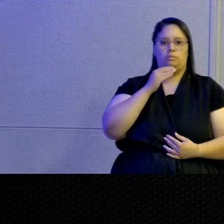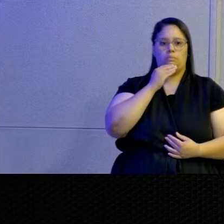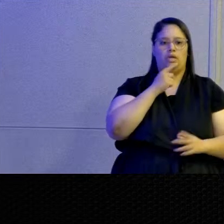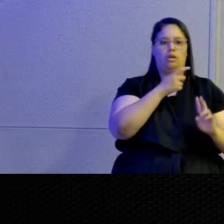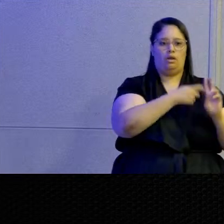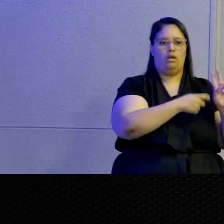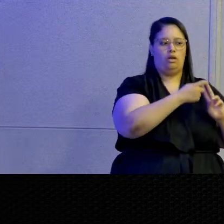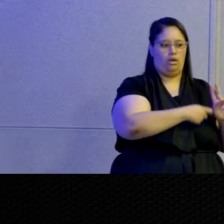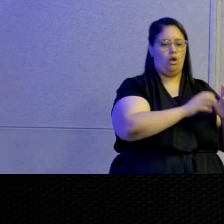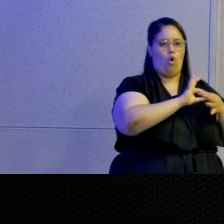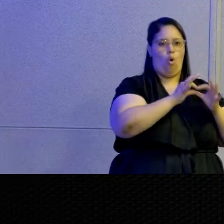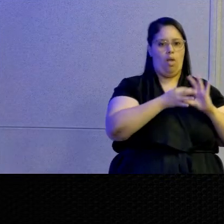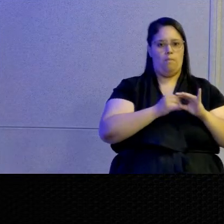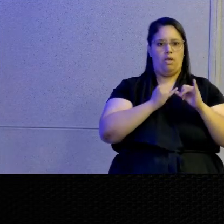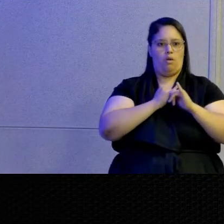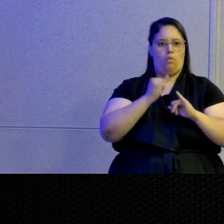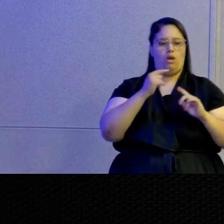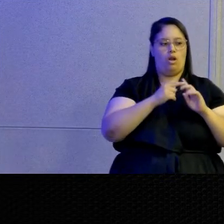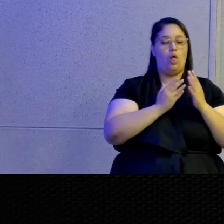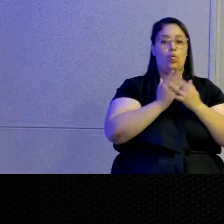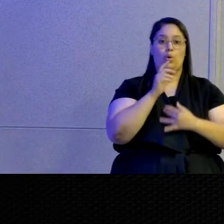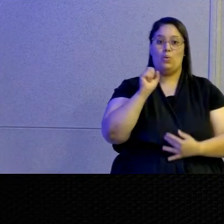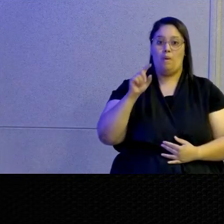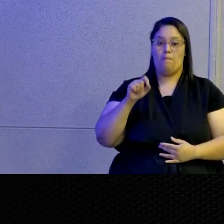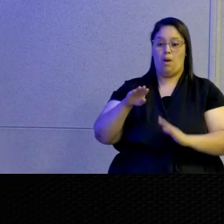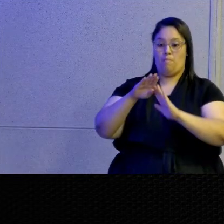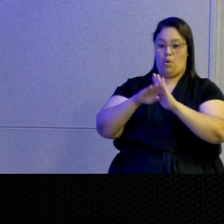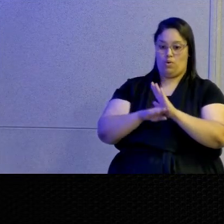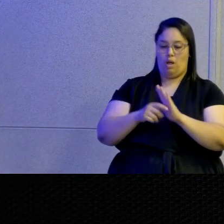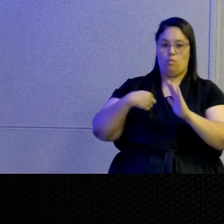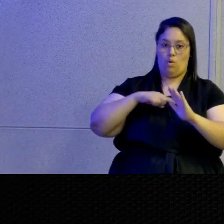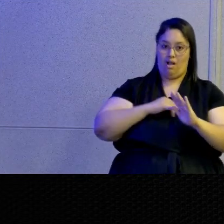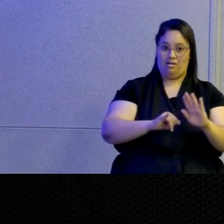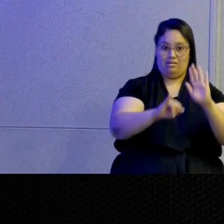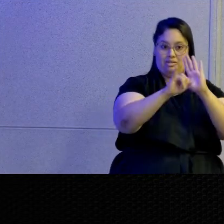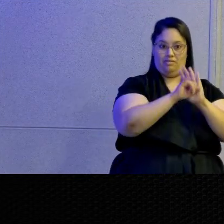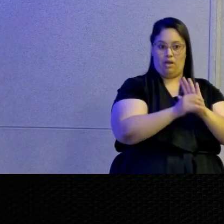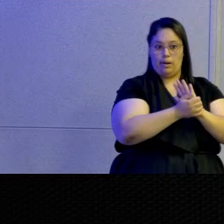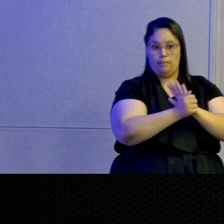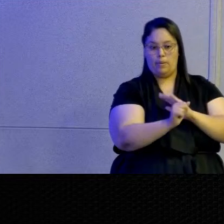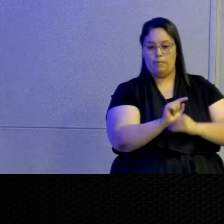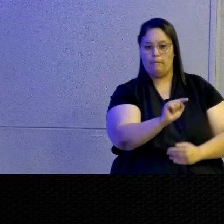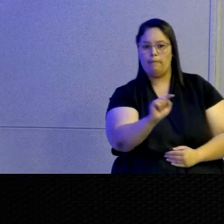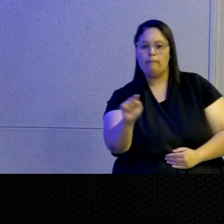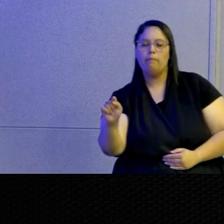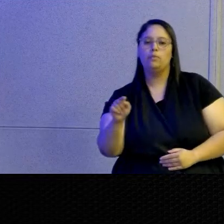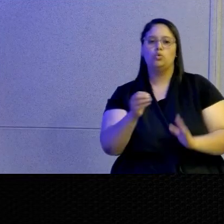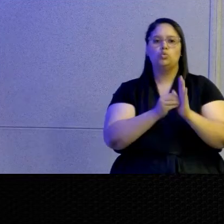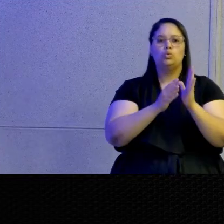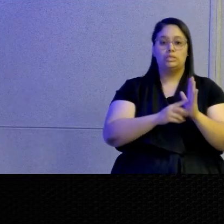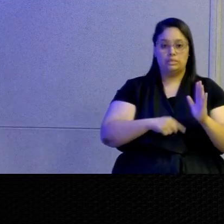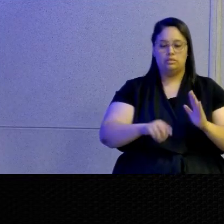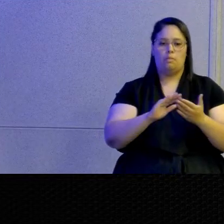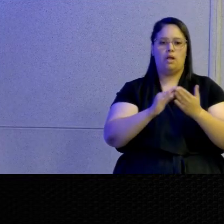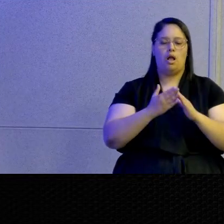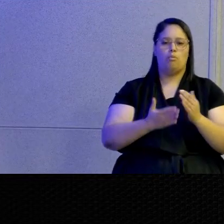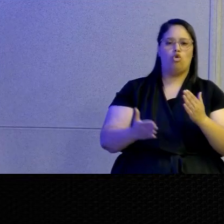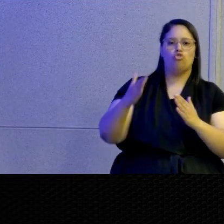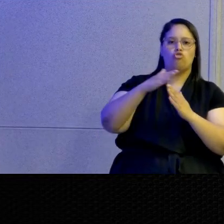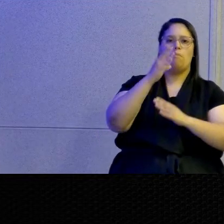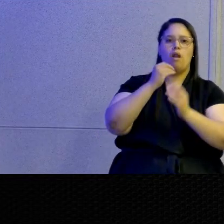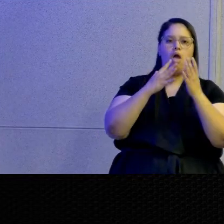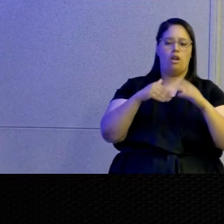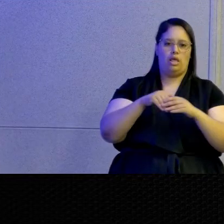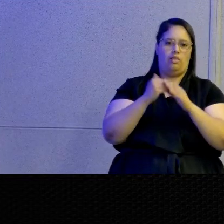Olympiad. And through this program of identifying the talent, these students become the top learners in the